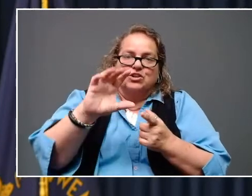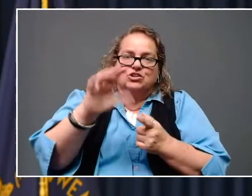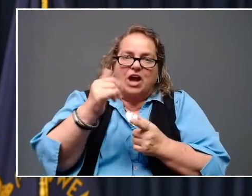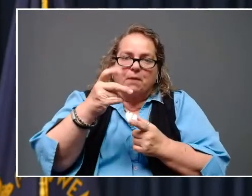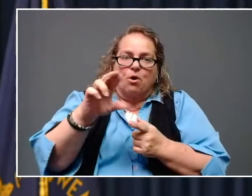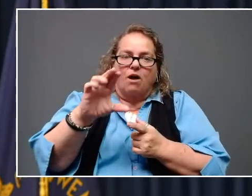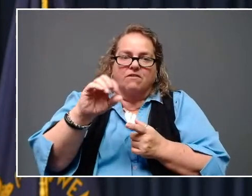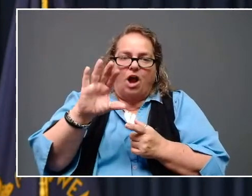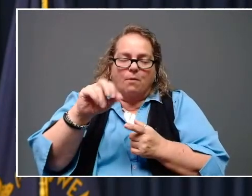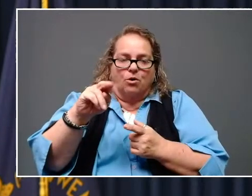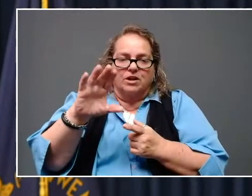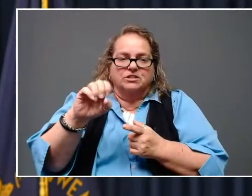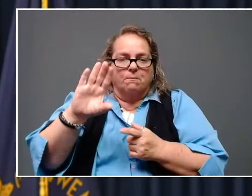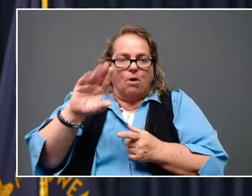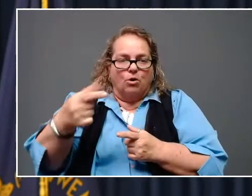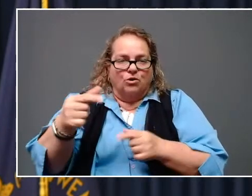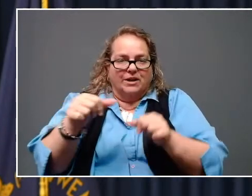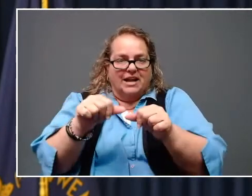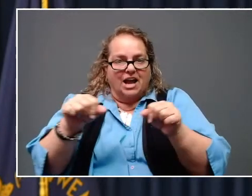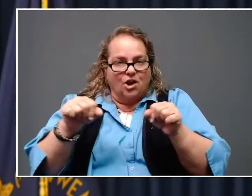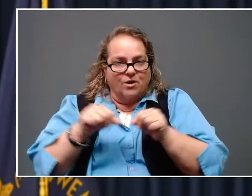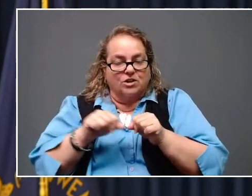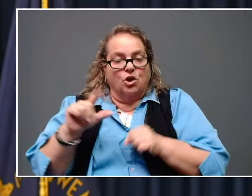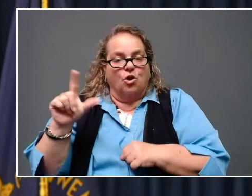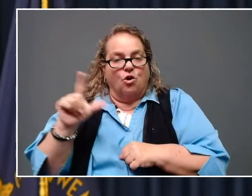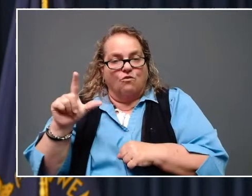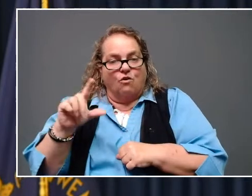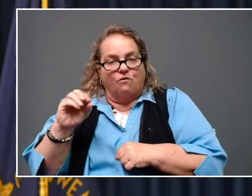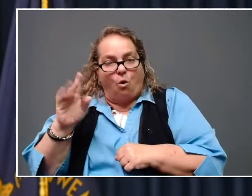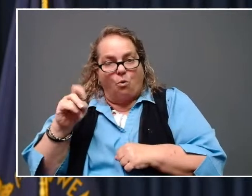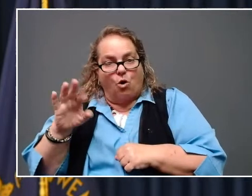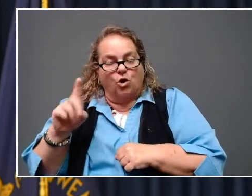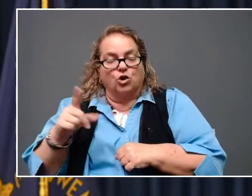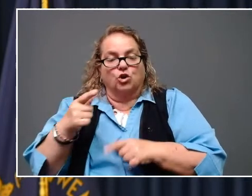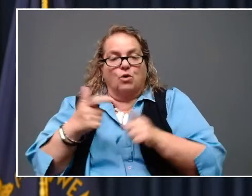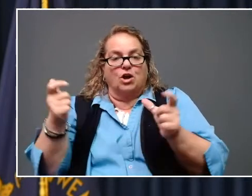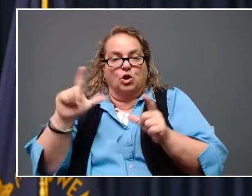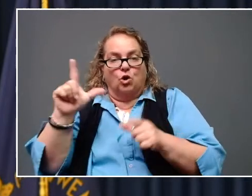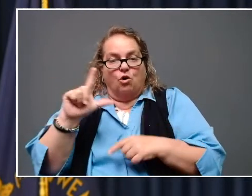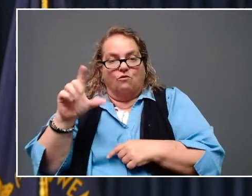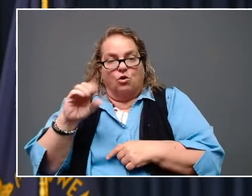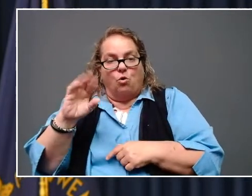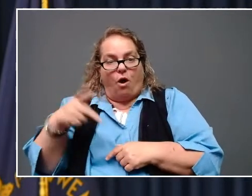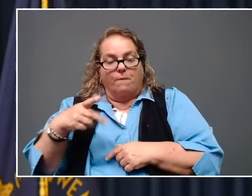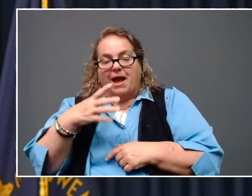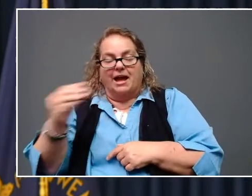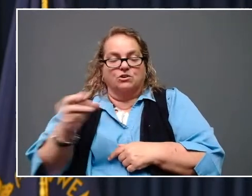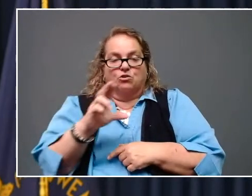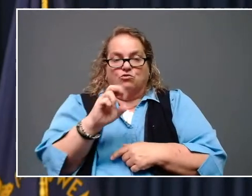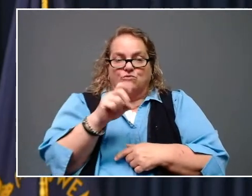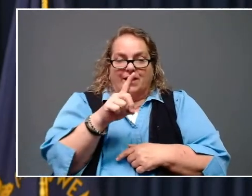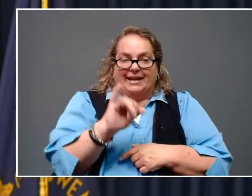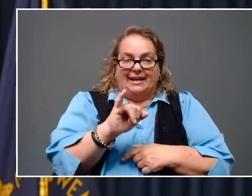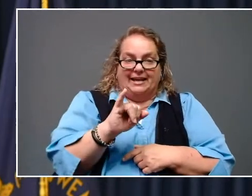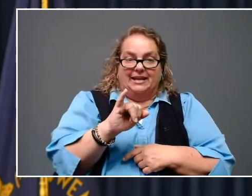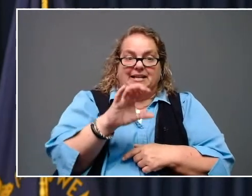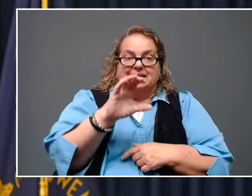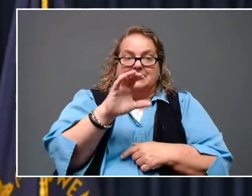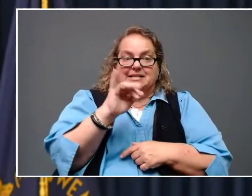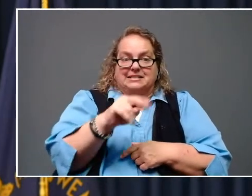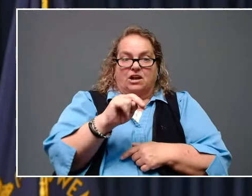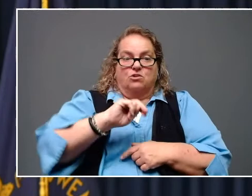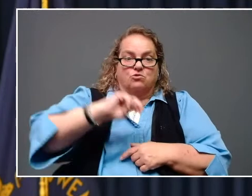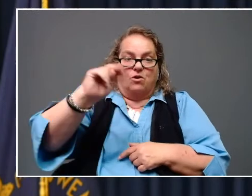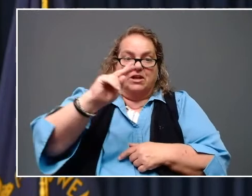Industrial Foundation, Louisville Forward, Greater Louisville Incorporated, and Ready, Cincinnati, Northern Kentucky Triad